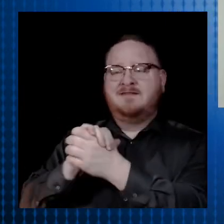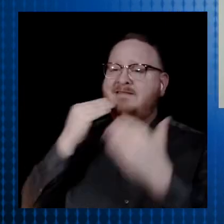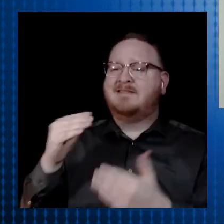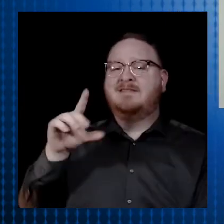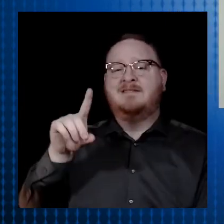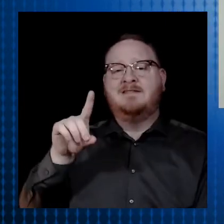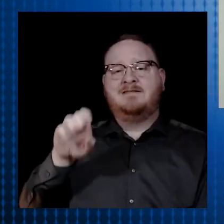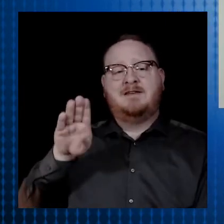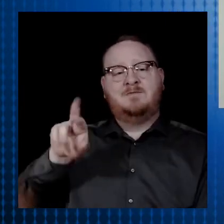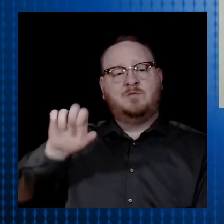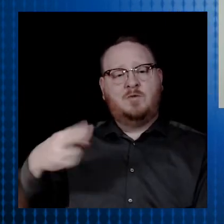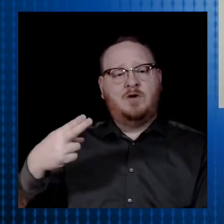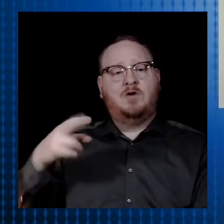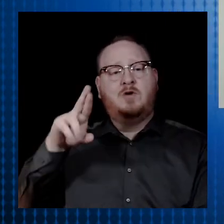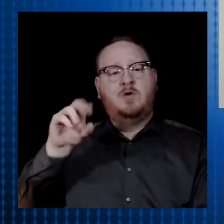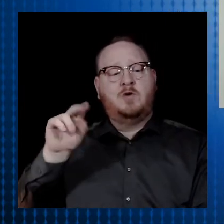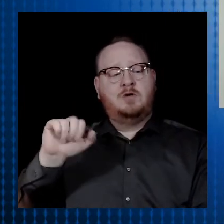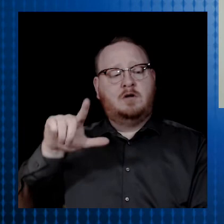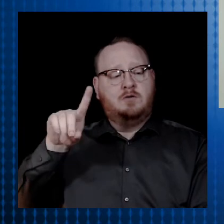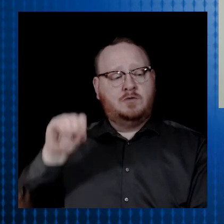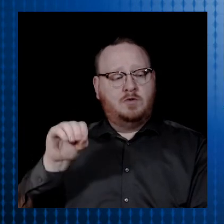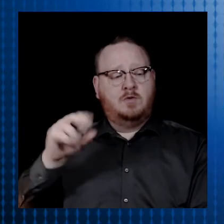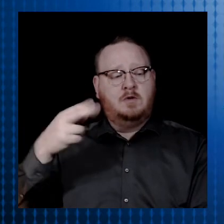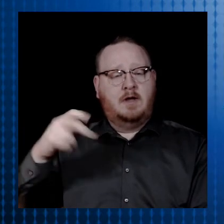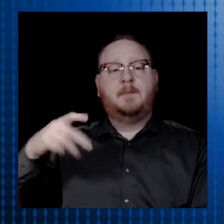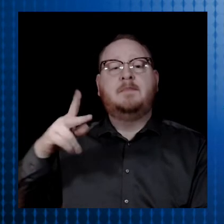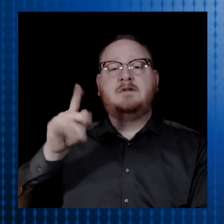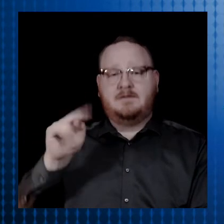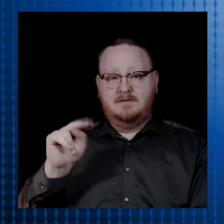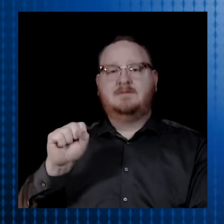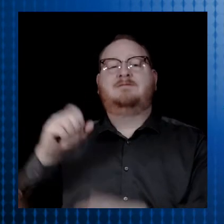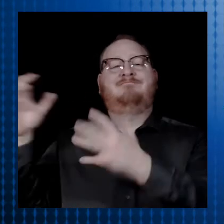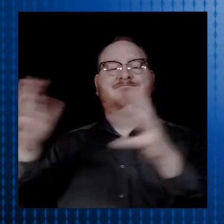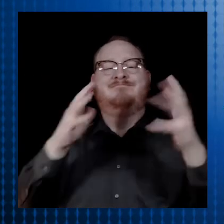Ronaldo Hopkins, and she's a teacher at Durant Terry Mott.